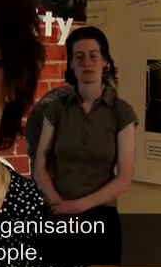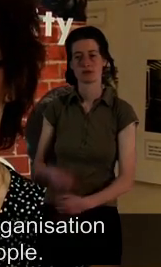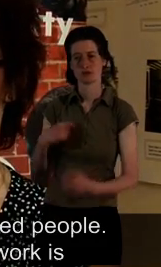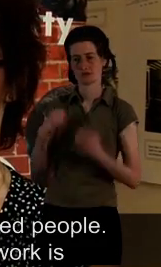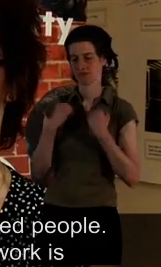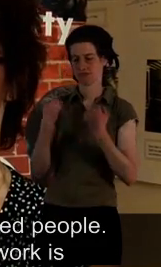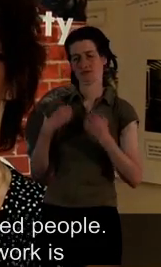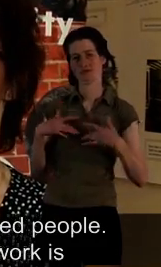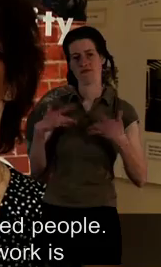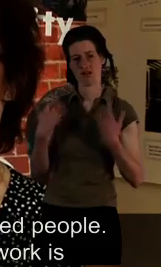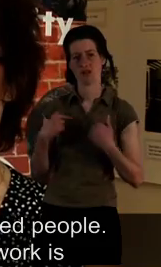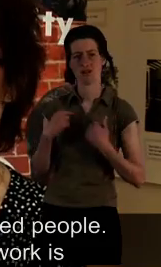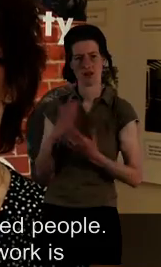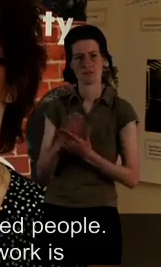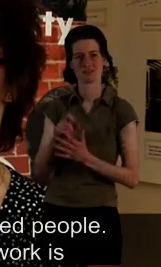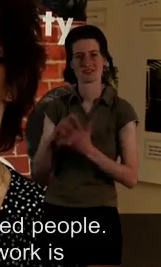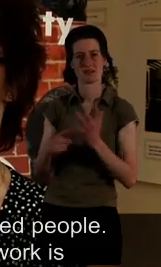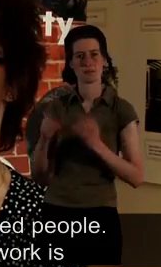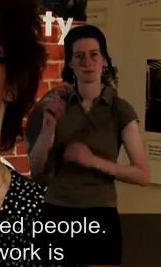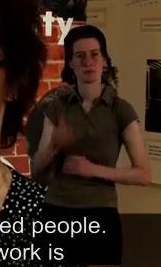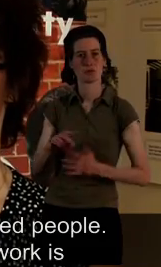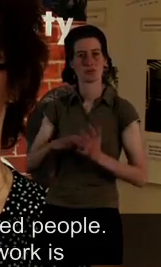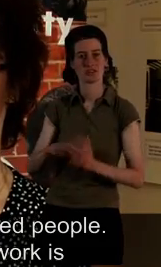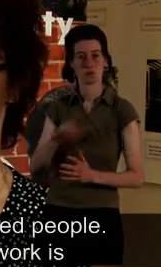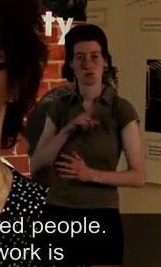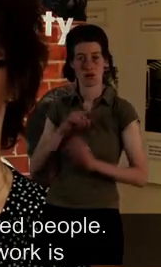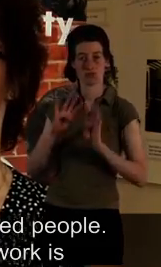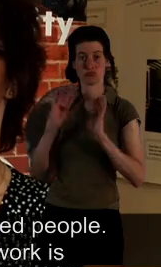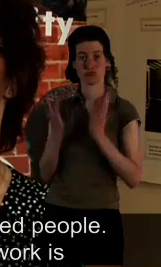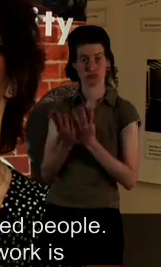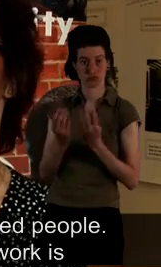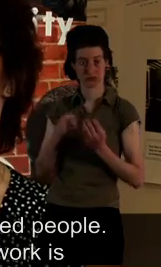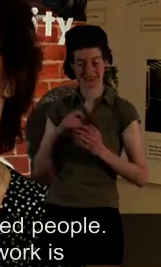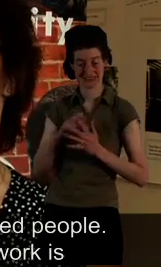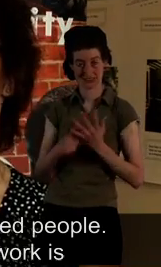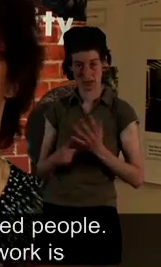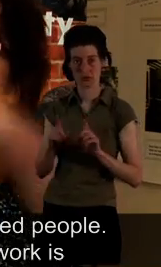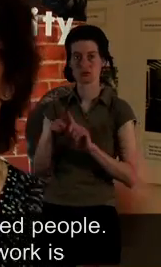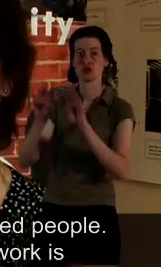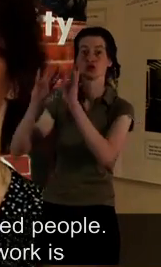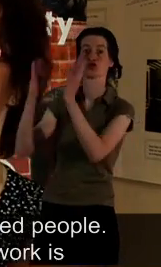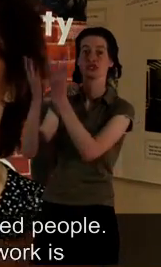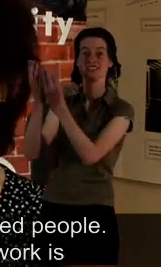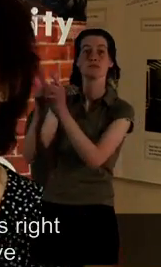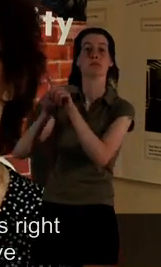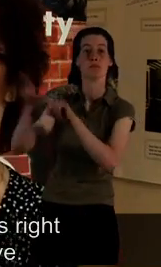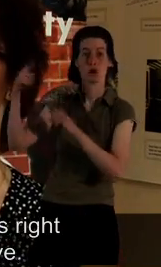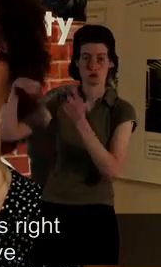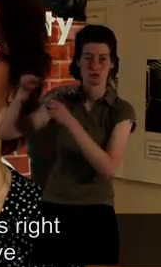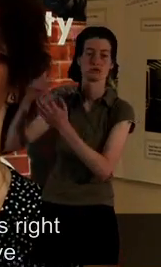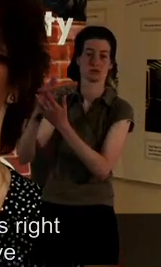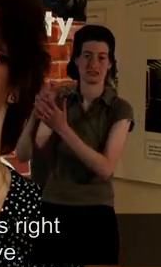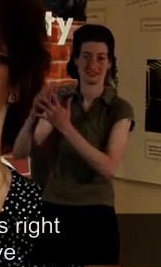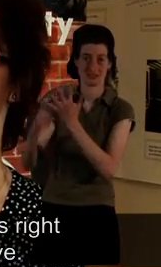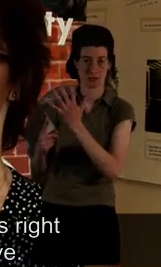by disabled people. The majority of our trustees are disabled people, and I think the vision and the way we work is